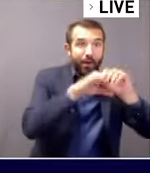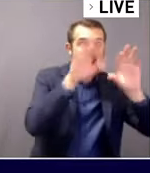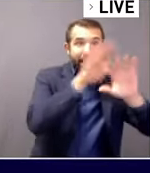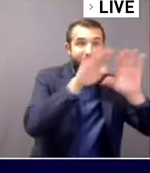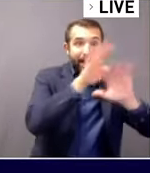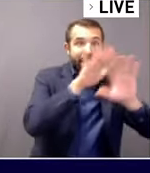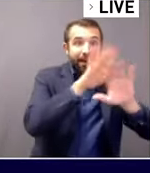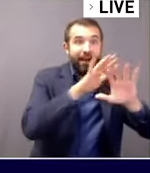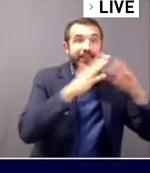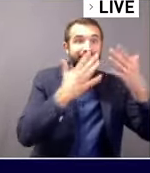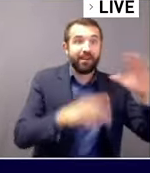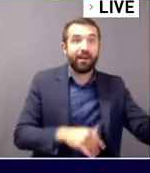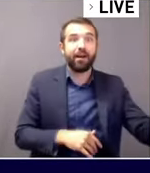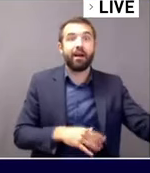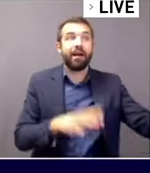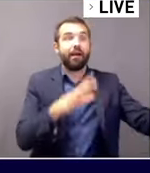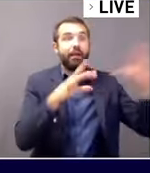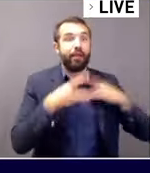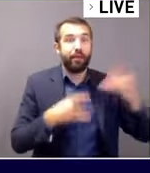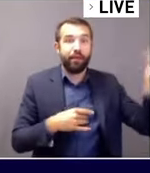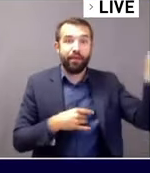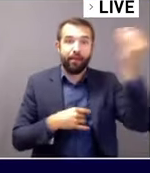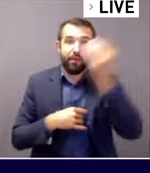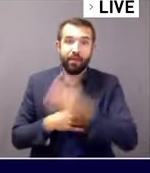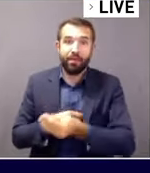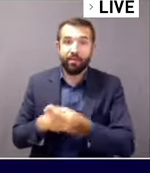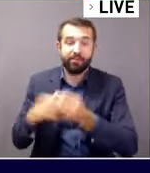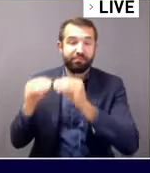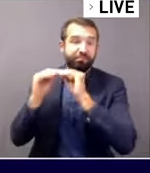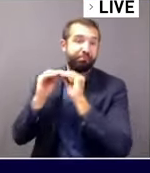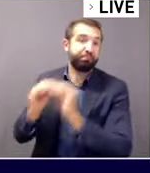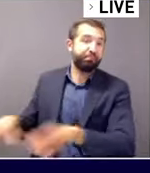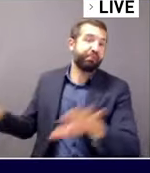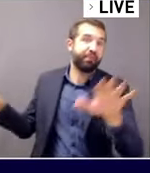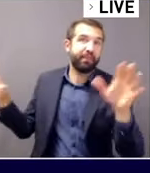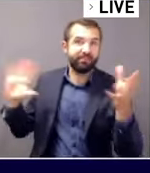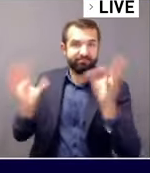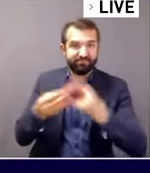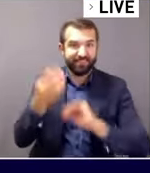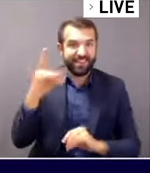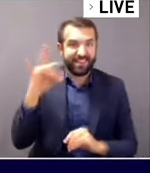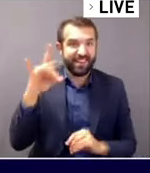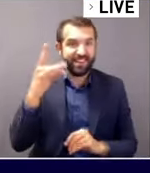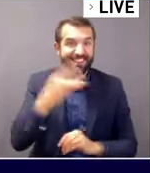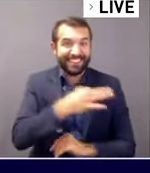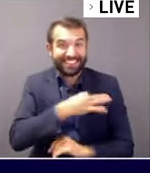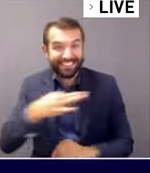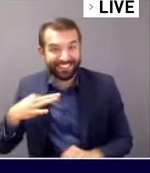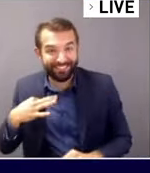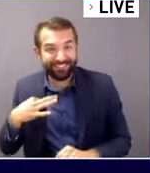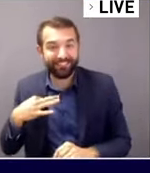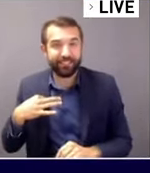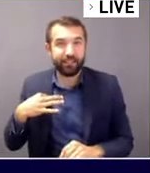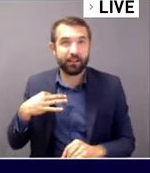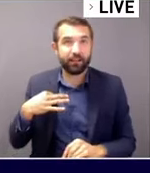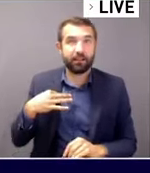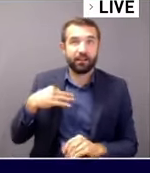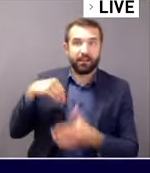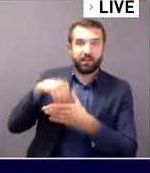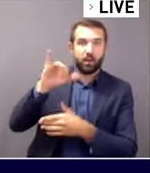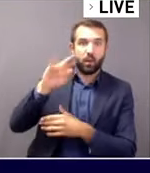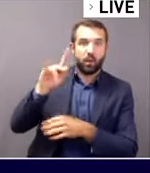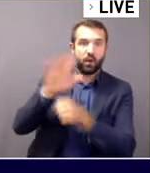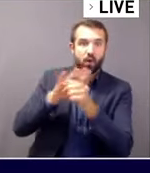one individual at the York County Jail, there are now 18 additional staff members who have tested